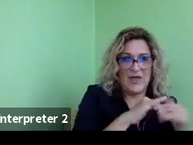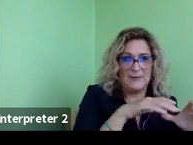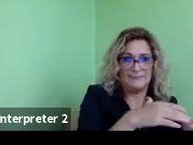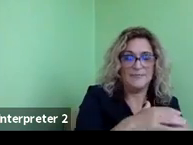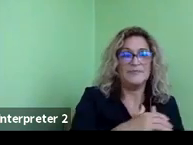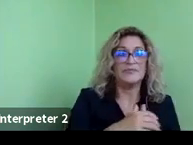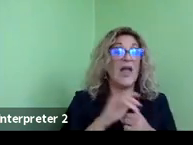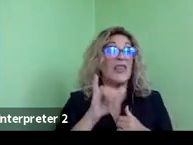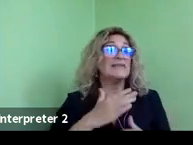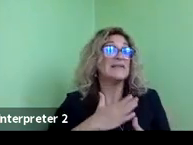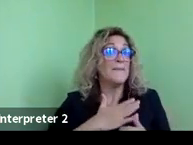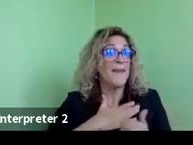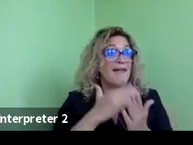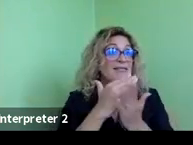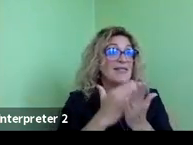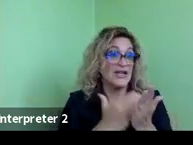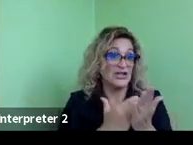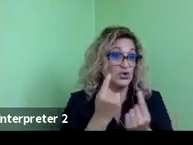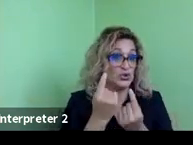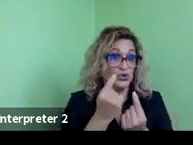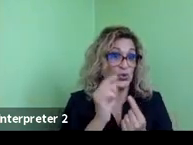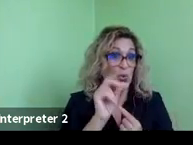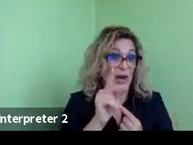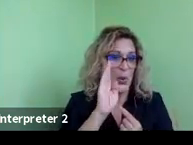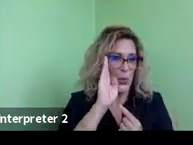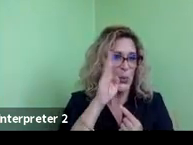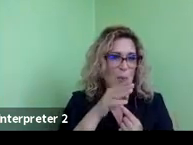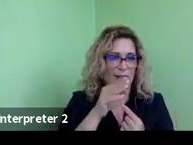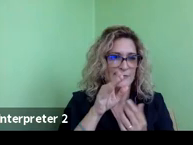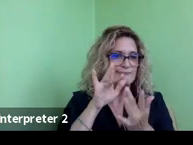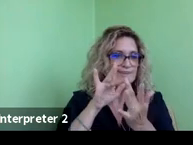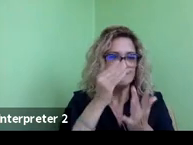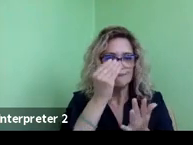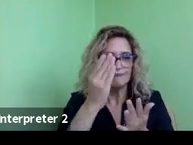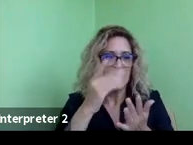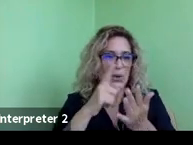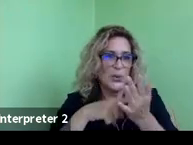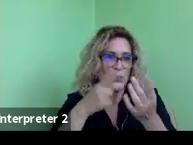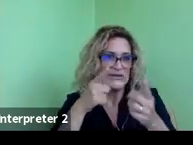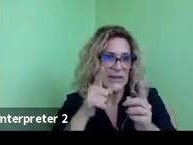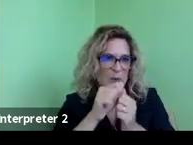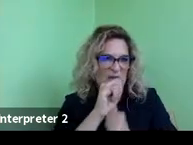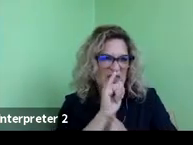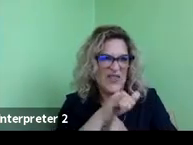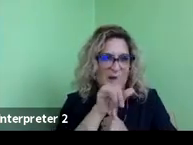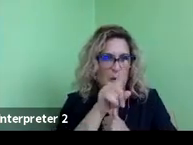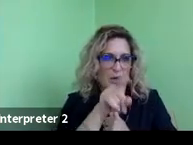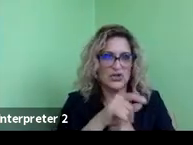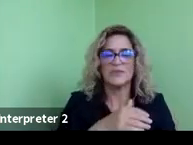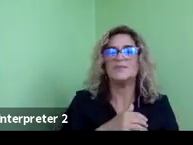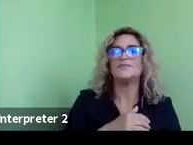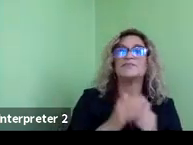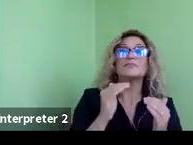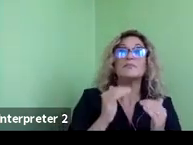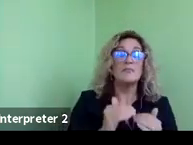Thanks, Lorian. And I see there was a follow-up question. How can we implement a policy for VAWA to be